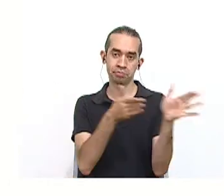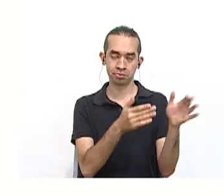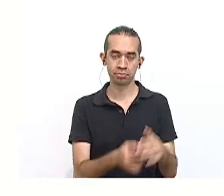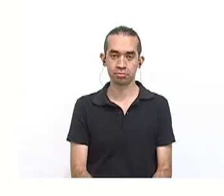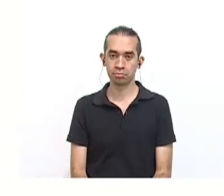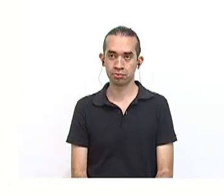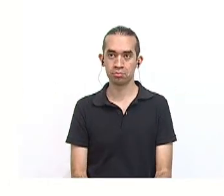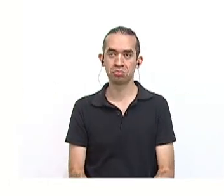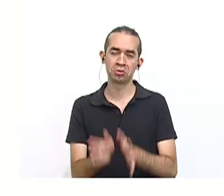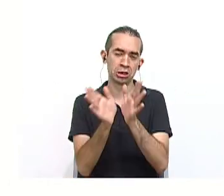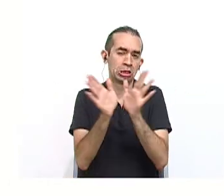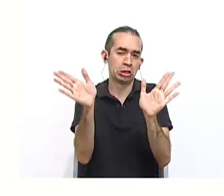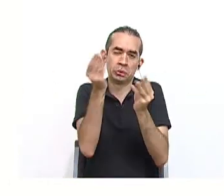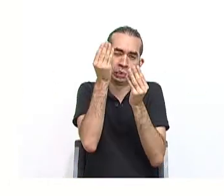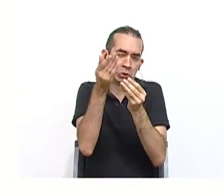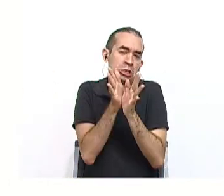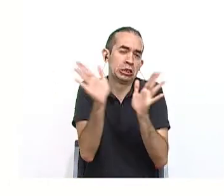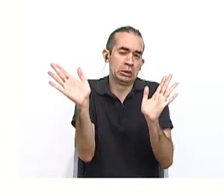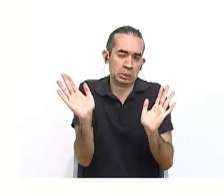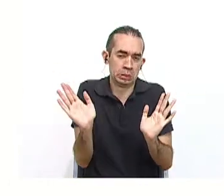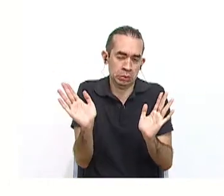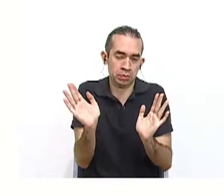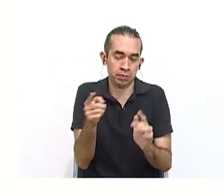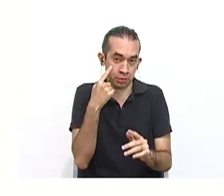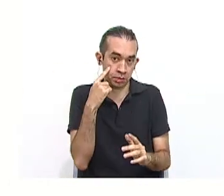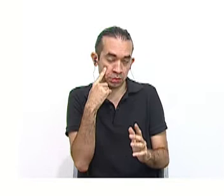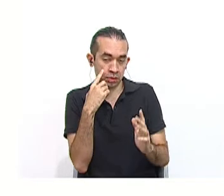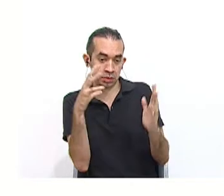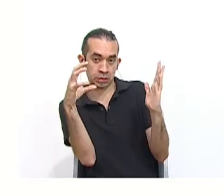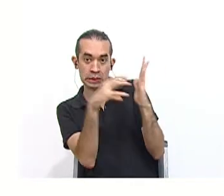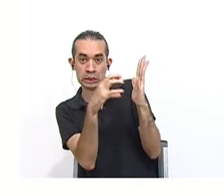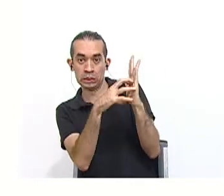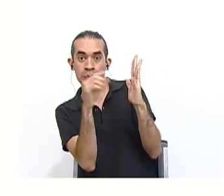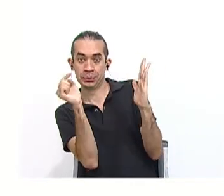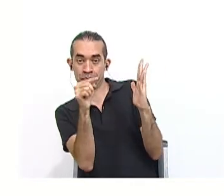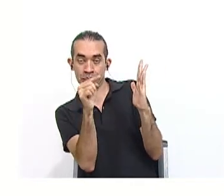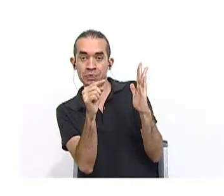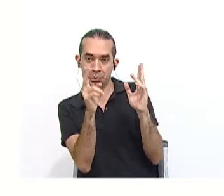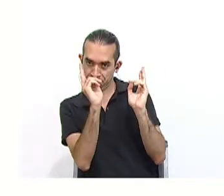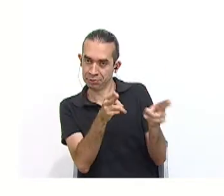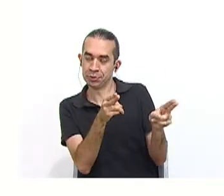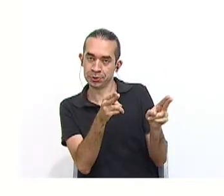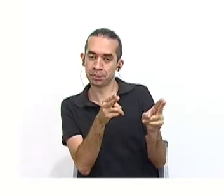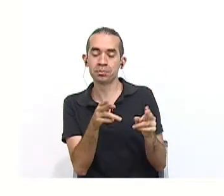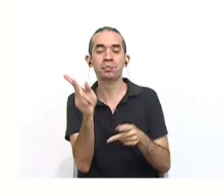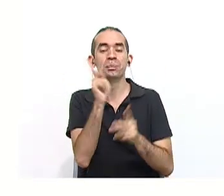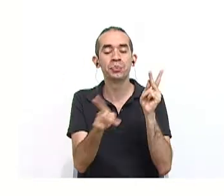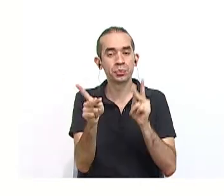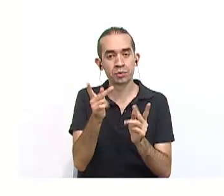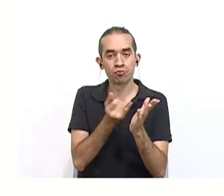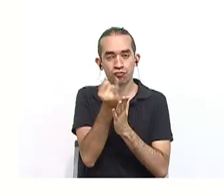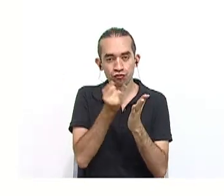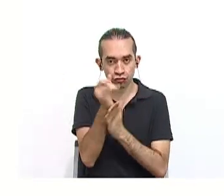still general information. According to this same text, if people search for information about you, they can